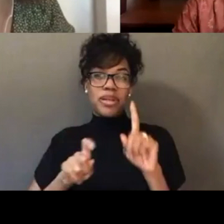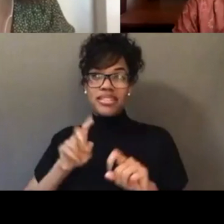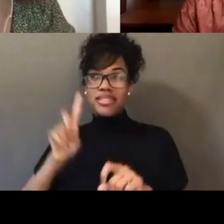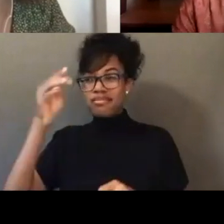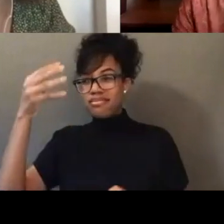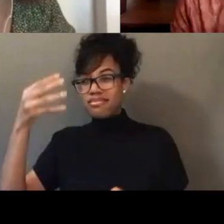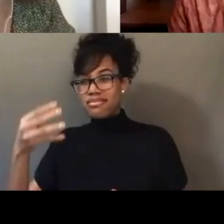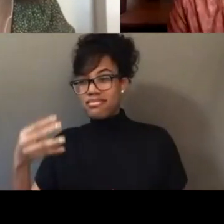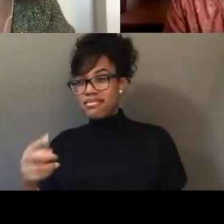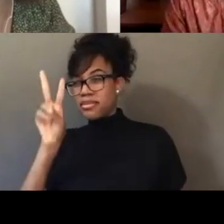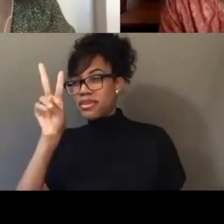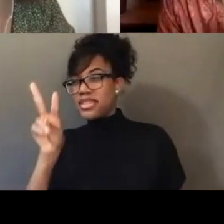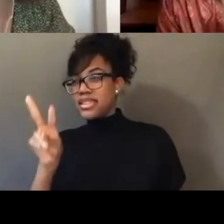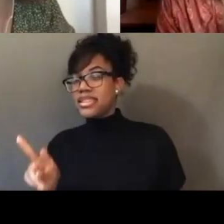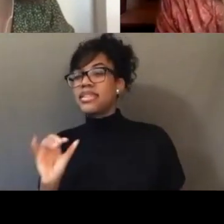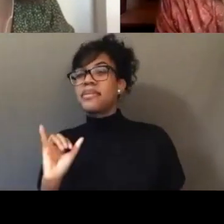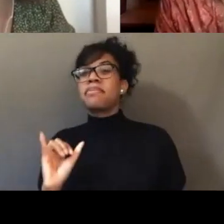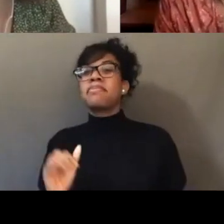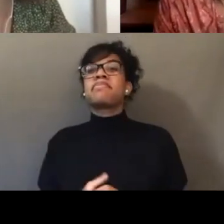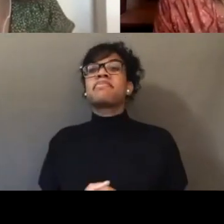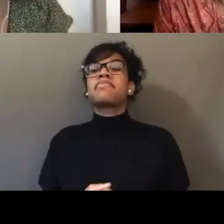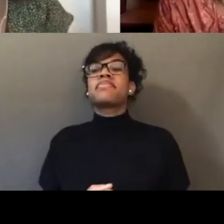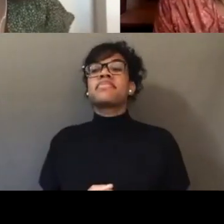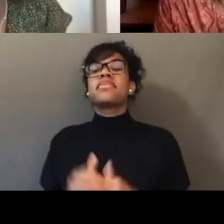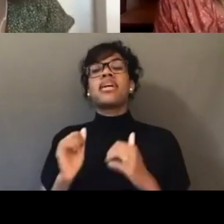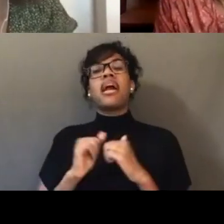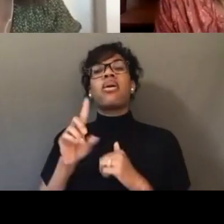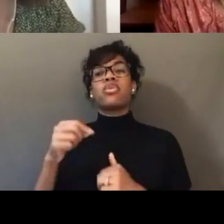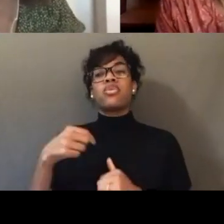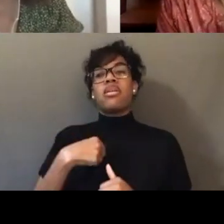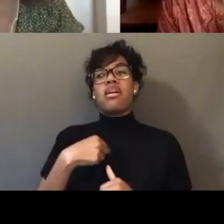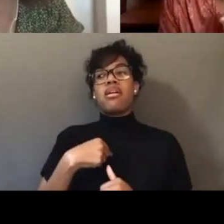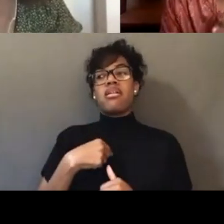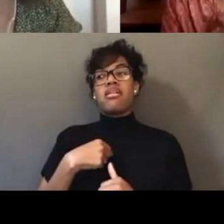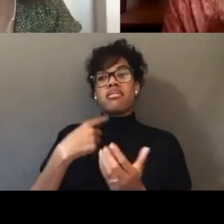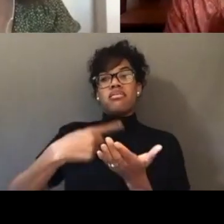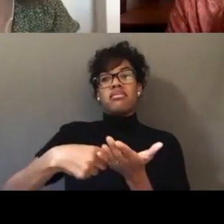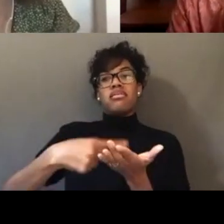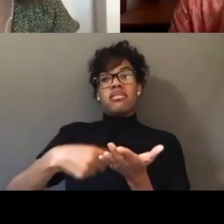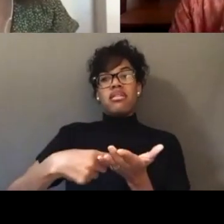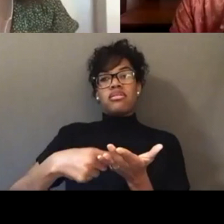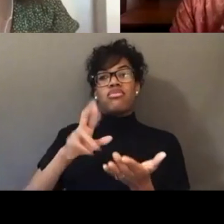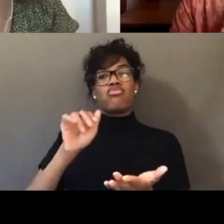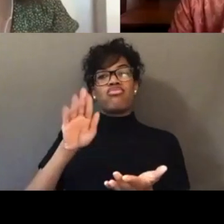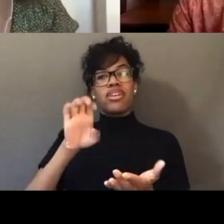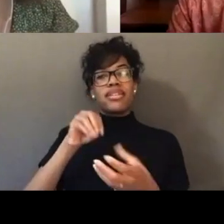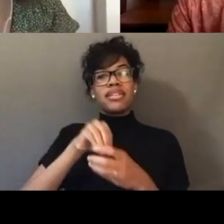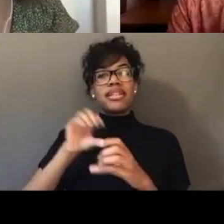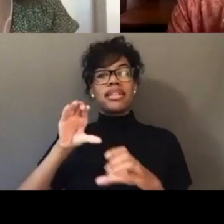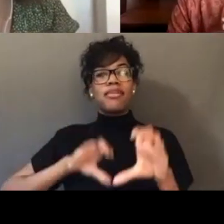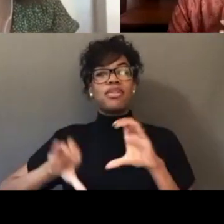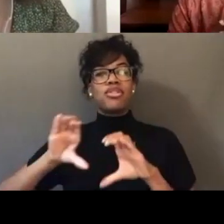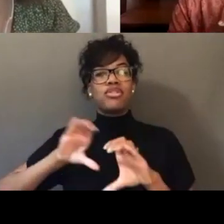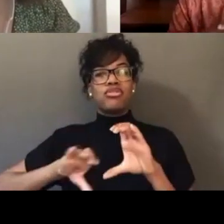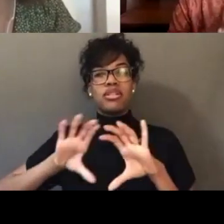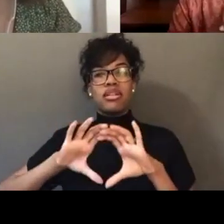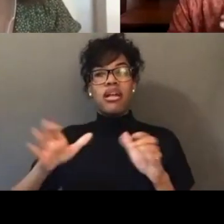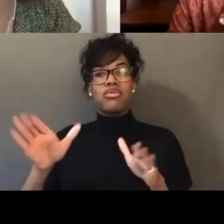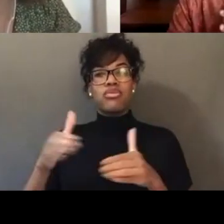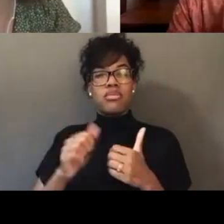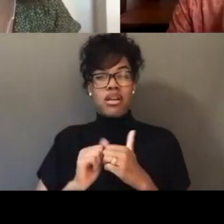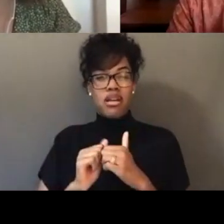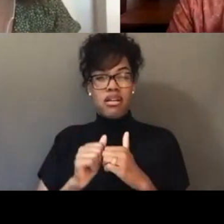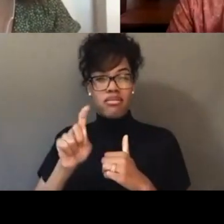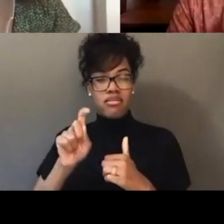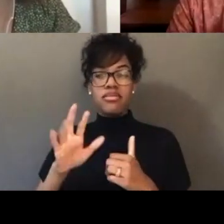tailored for me as well. Like, what are some ways that I discuss race in a chemistry classroom? And indeed, we are all new teachers in